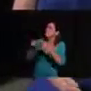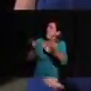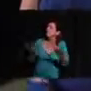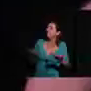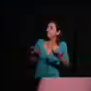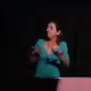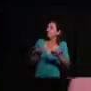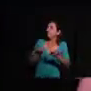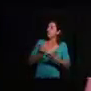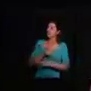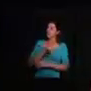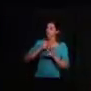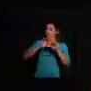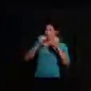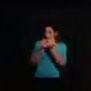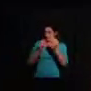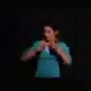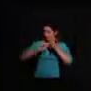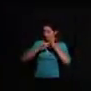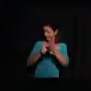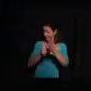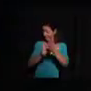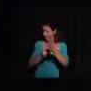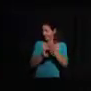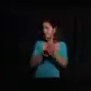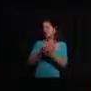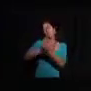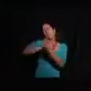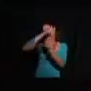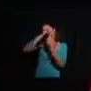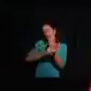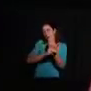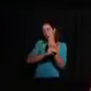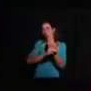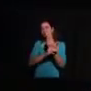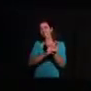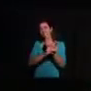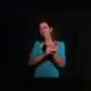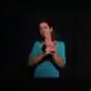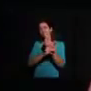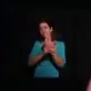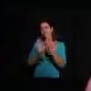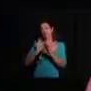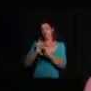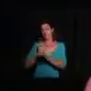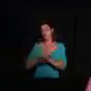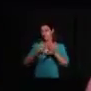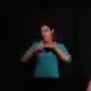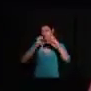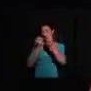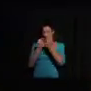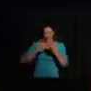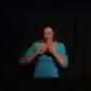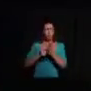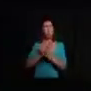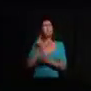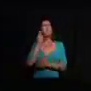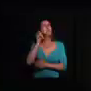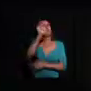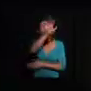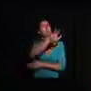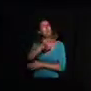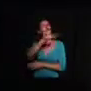and actually the organization, the programs that the organization now delivers, one of them started within the